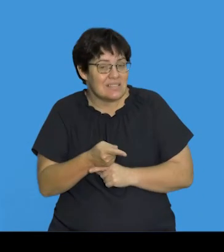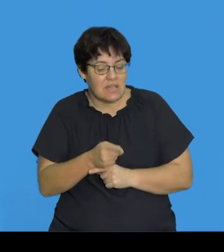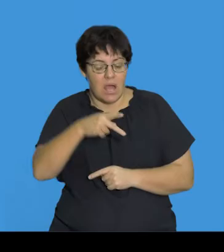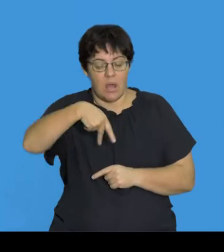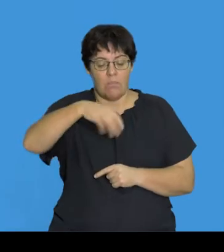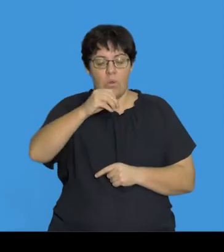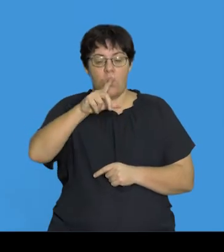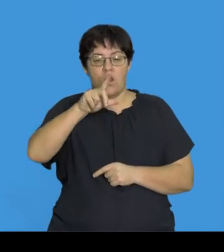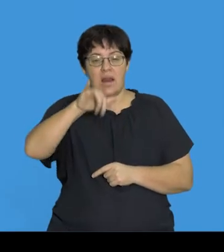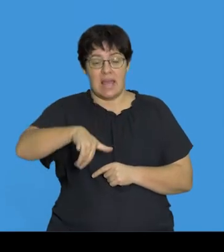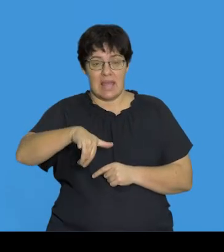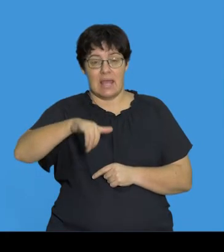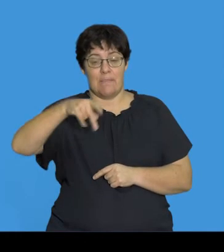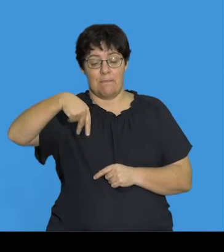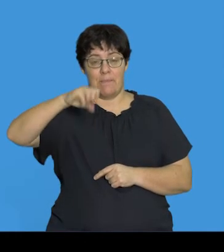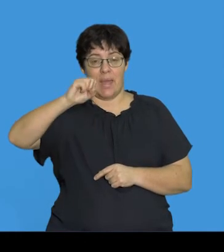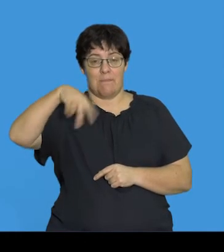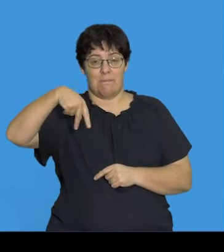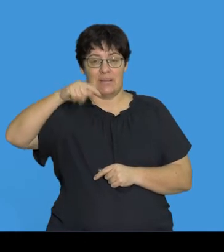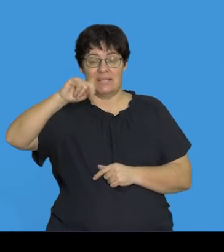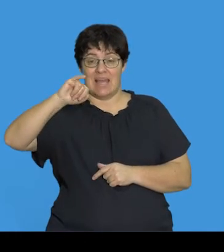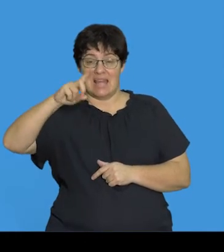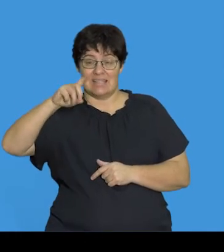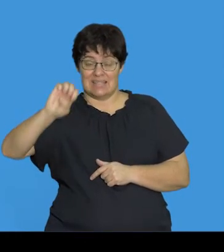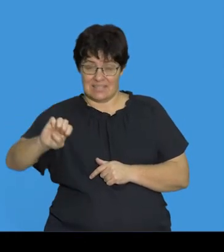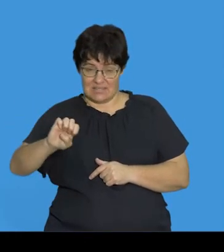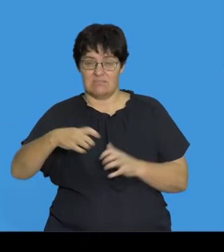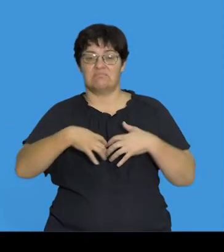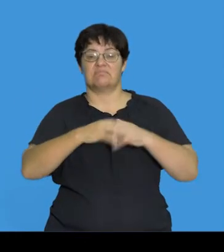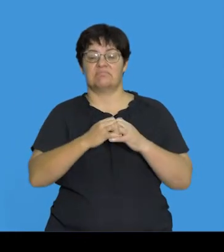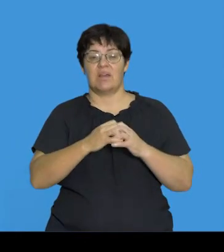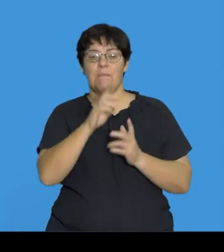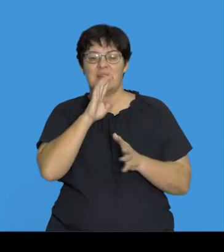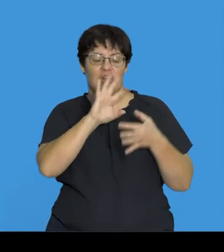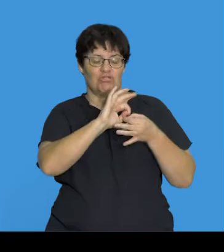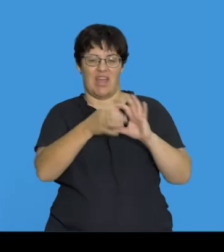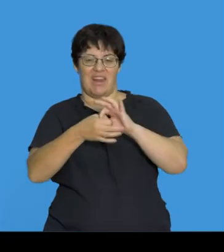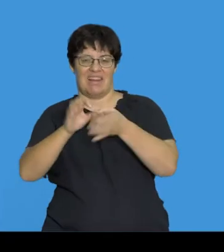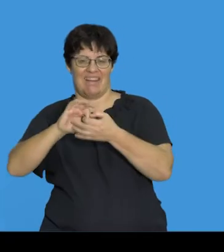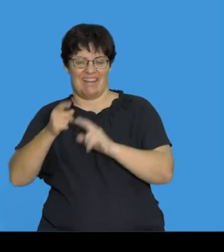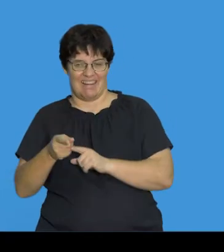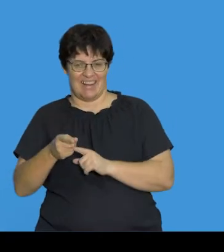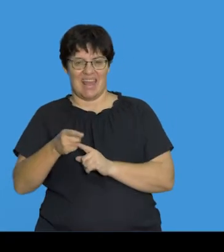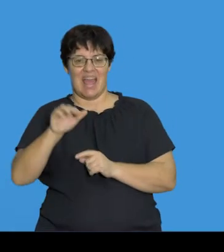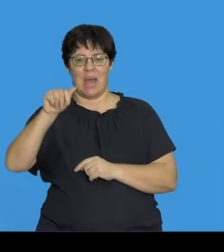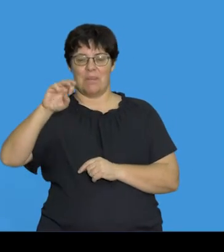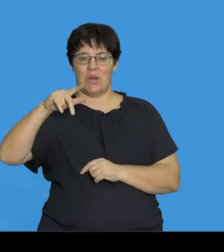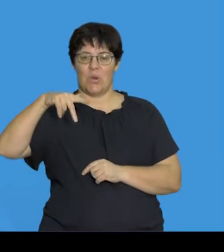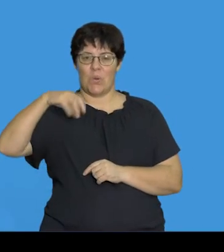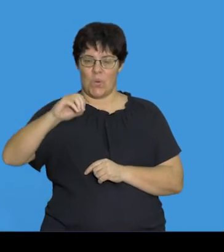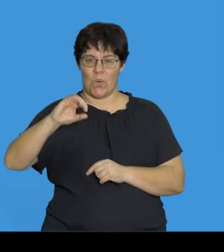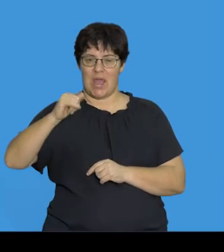a polypeptide molecule develops, which is essentially a chain of amino acids, which will